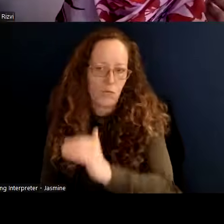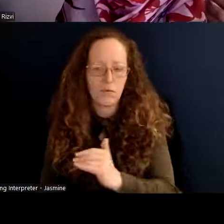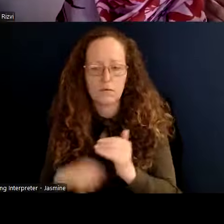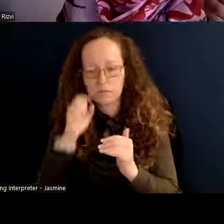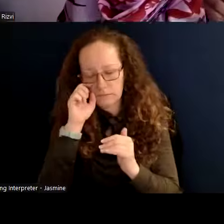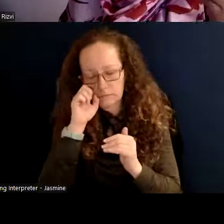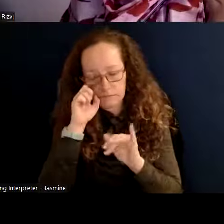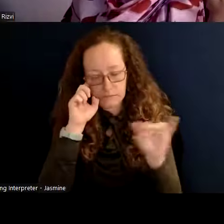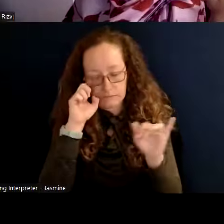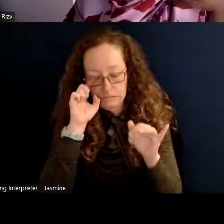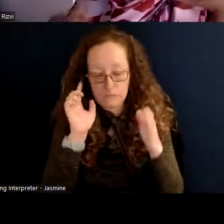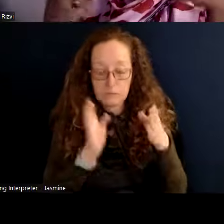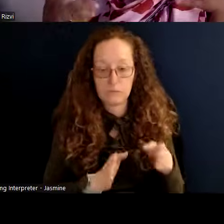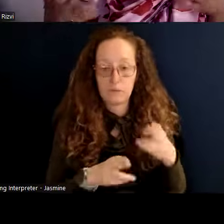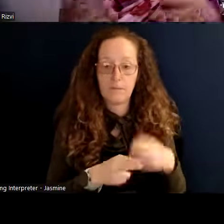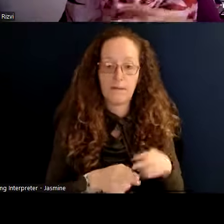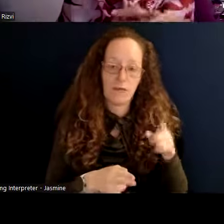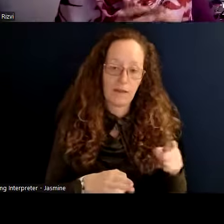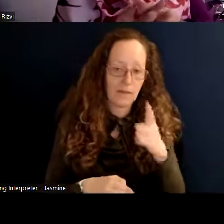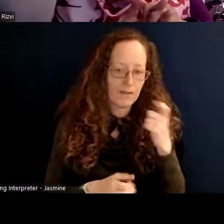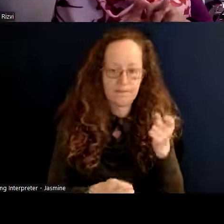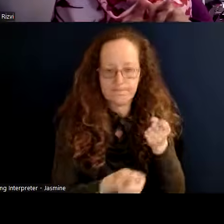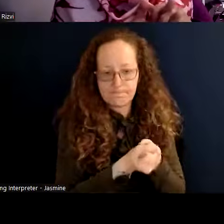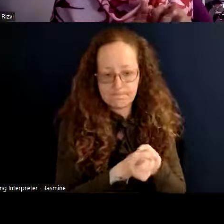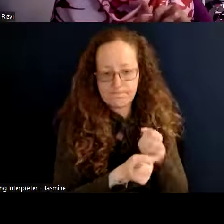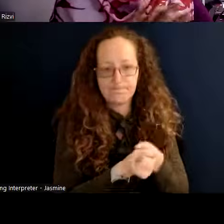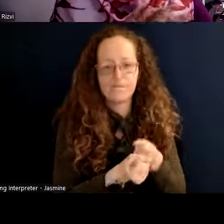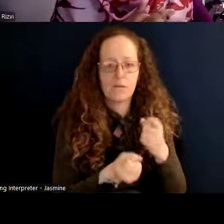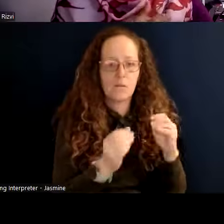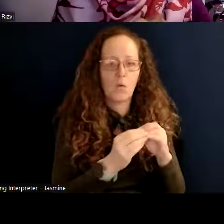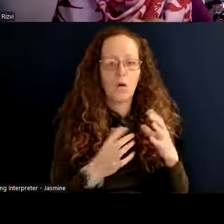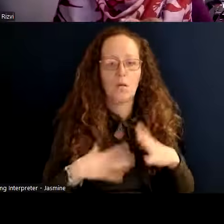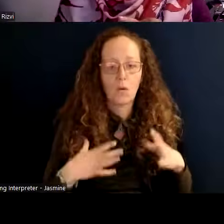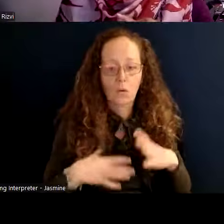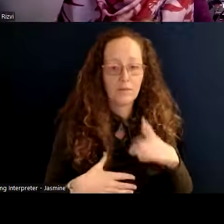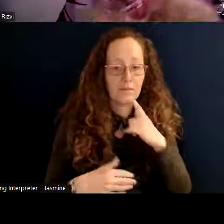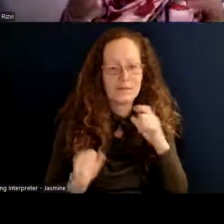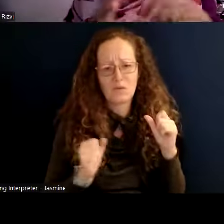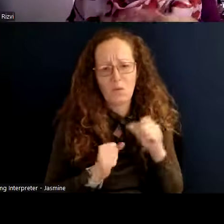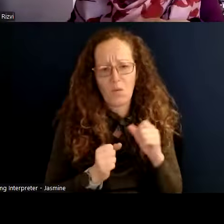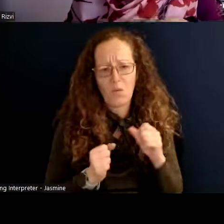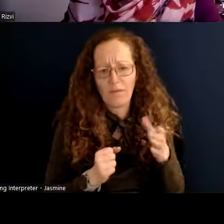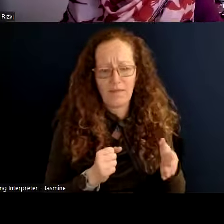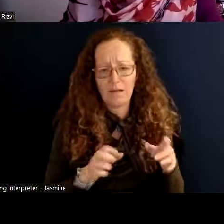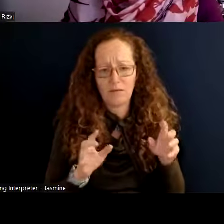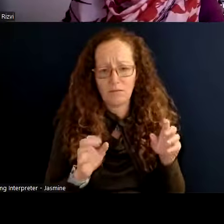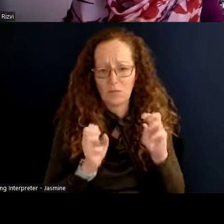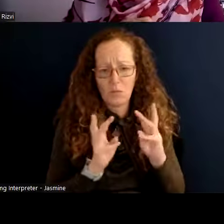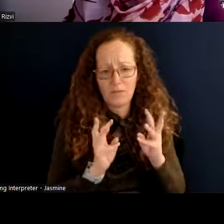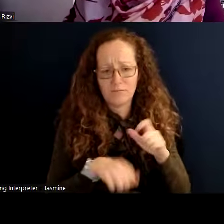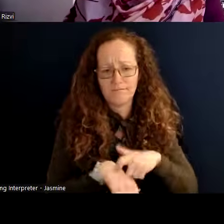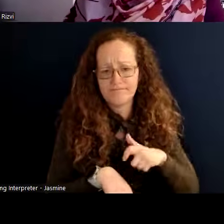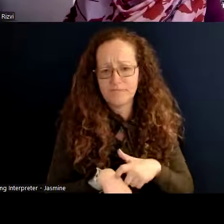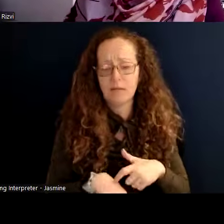he's mentioned here because he's advocating for more clothing because it's really cold in the winters. So one of the earliest